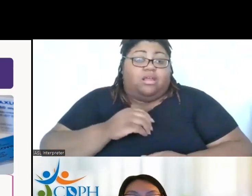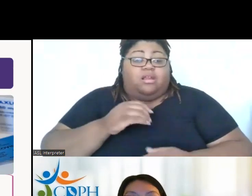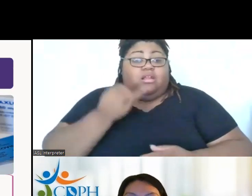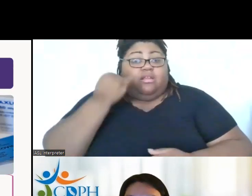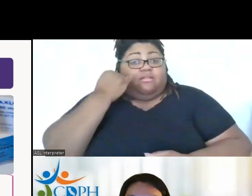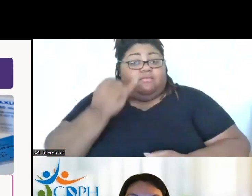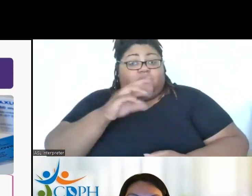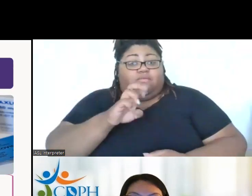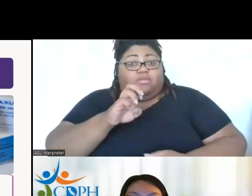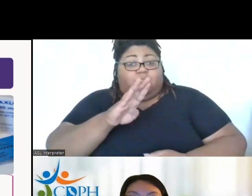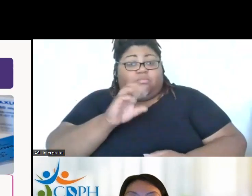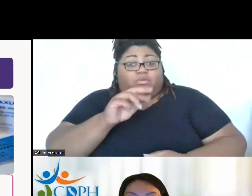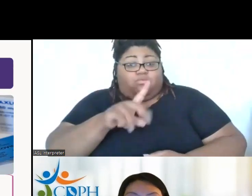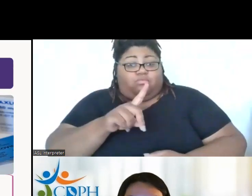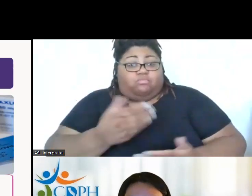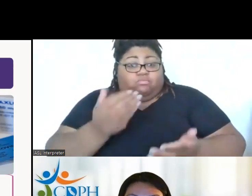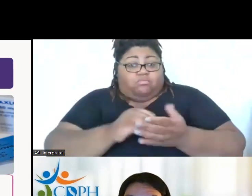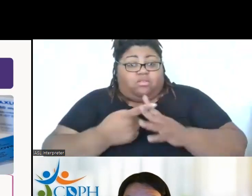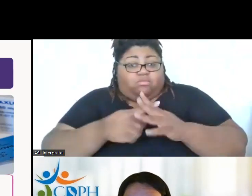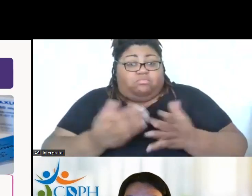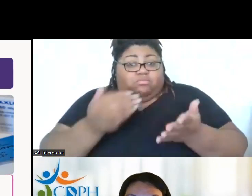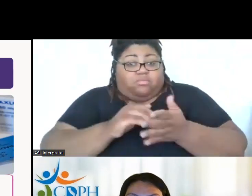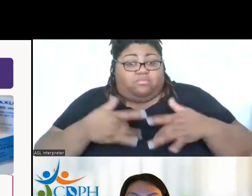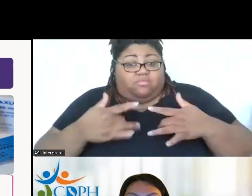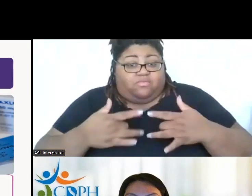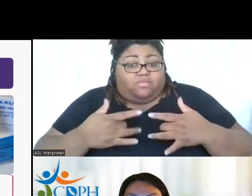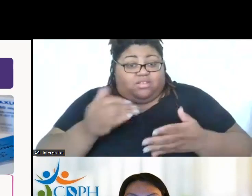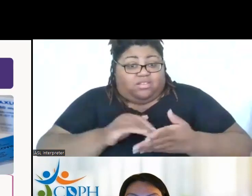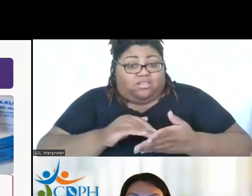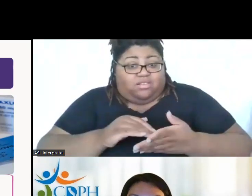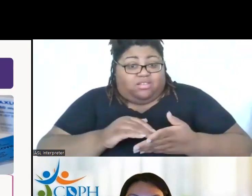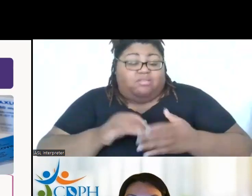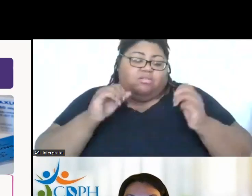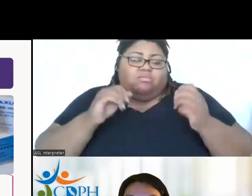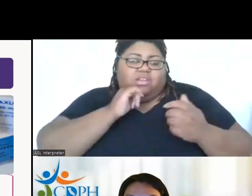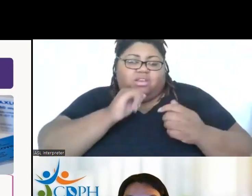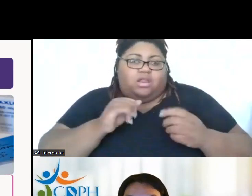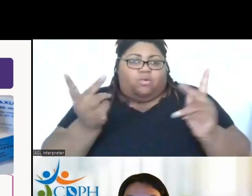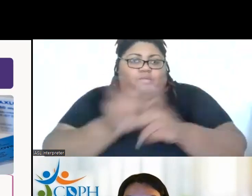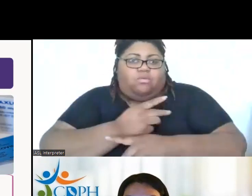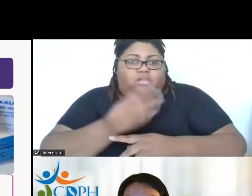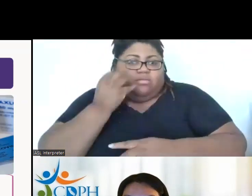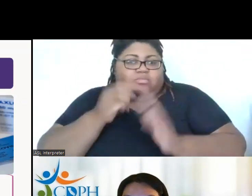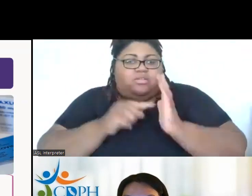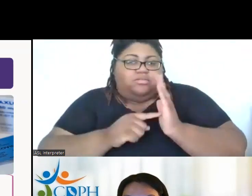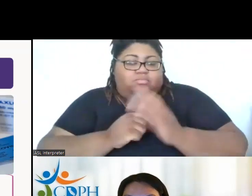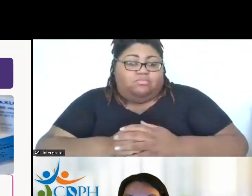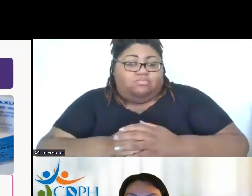symptoms tend to be mild. So it's not treatment failure because the medications still work to prevent serious